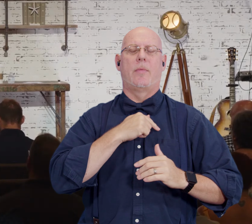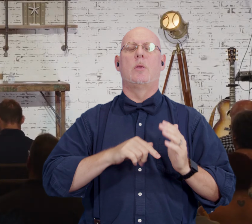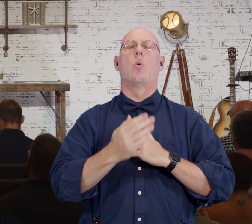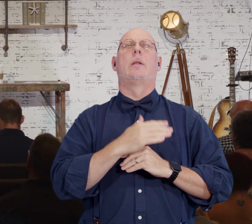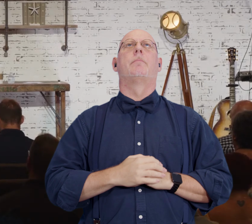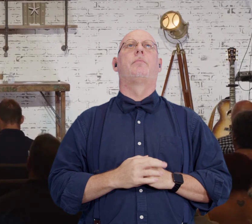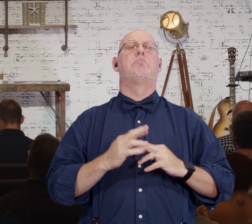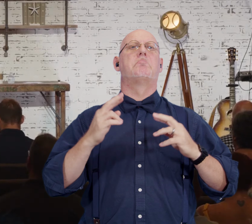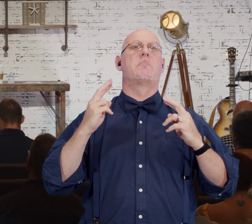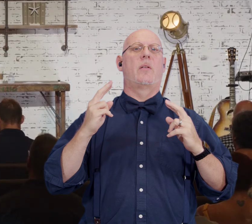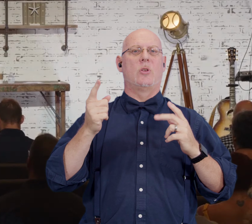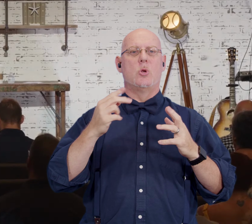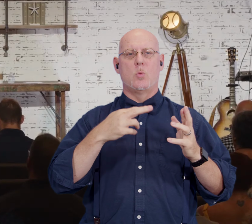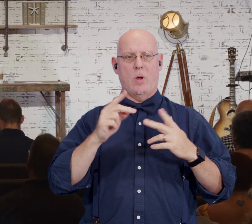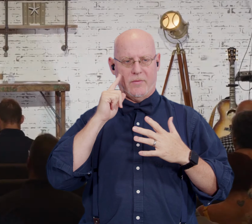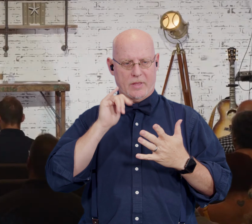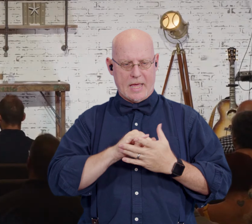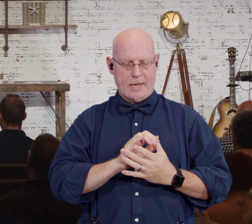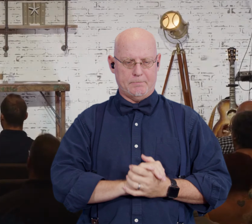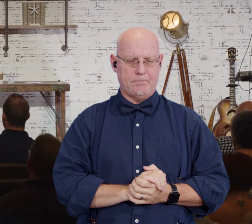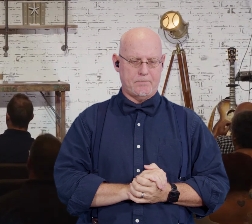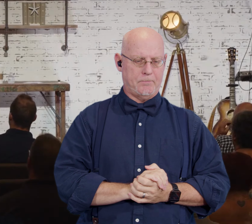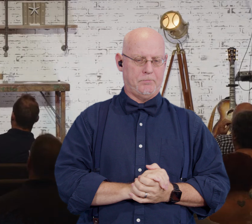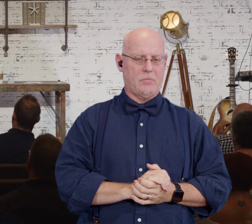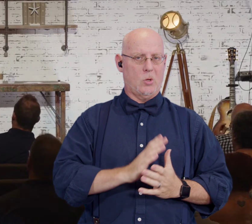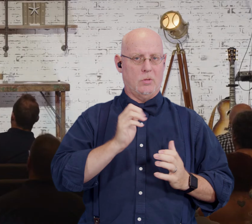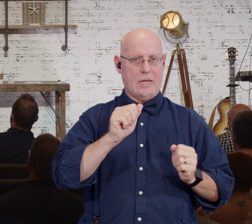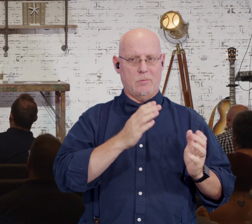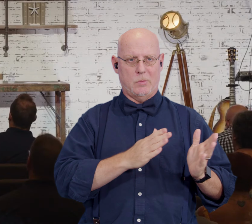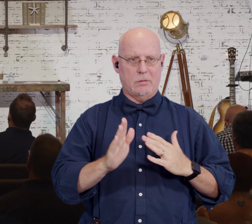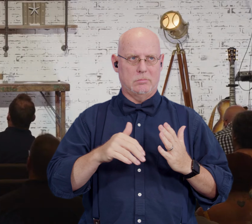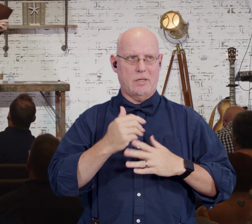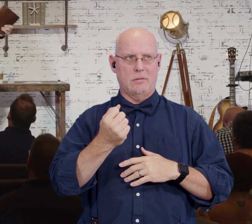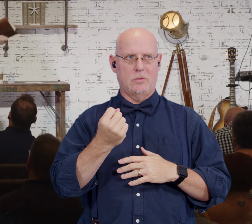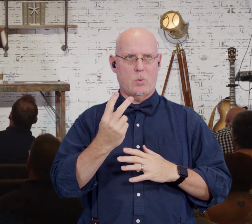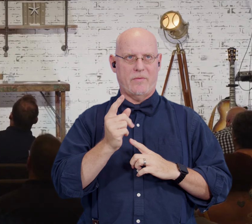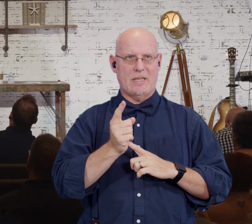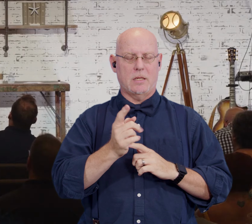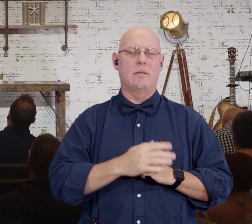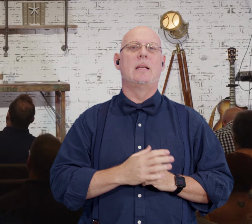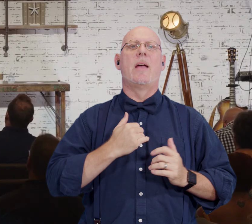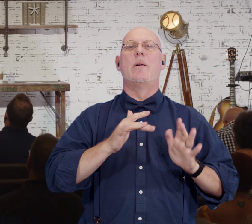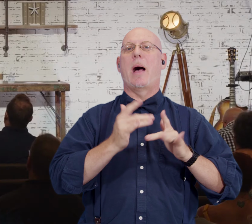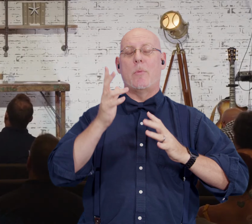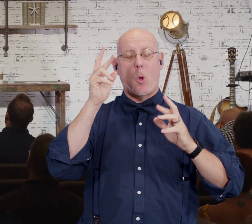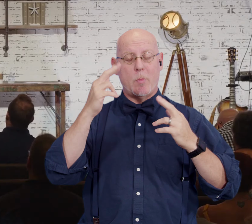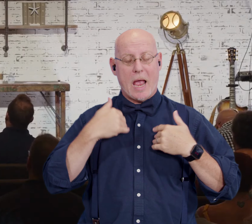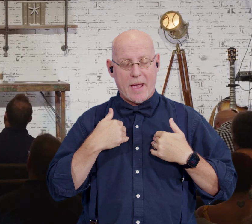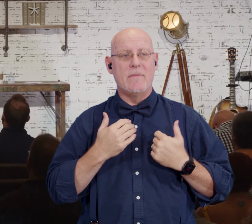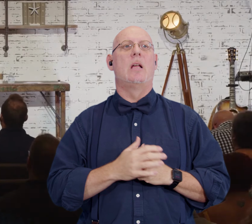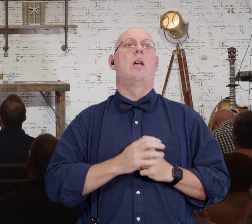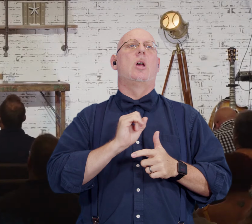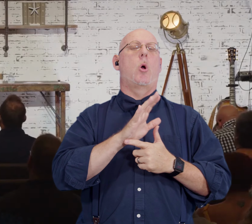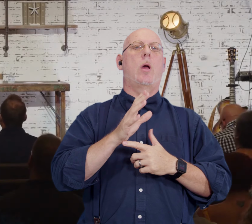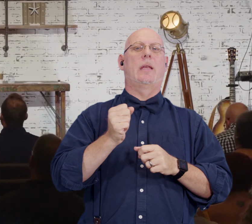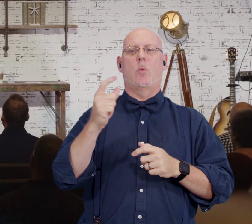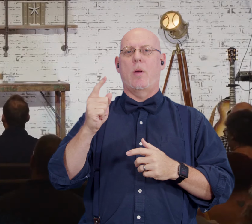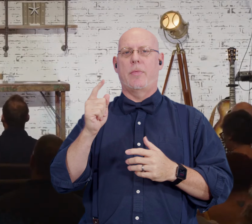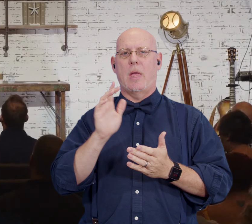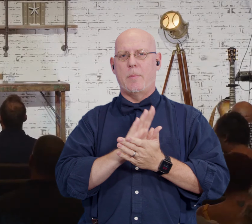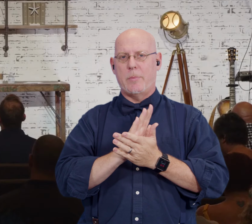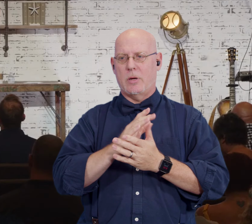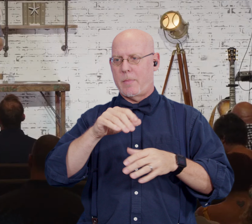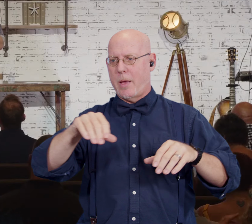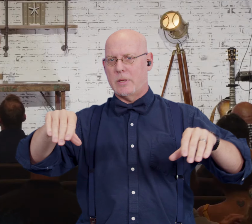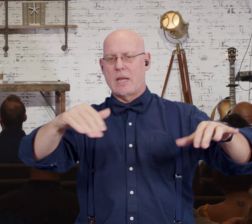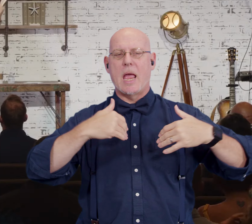this morning. And so hopefully you're ready for that, or you can get ready in the next 12 seconds. If you got a Bible, and I hope that you do, or you can grab one of the